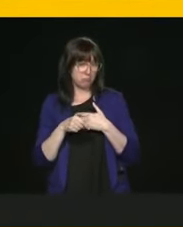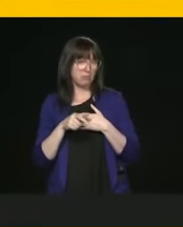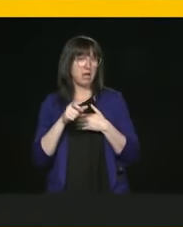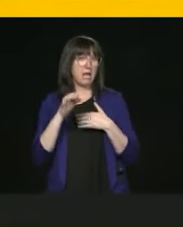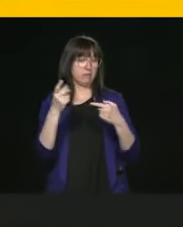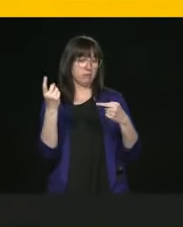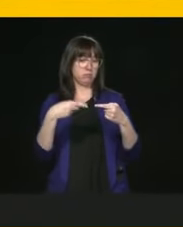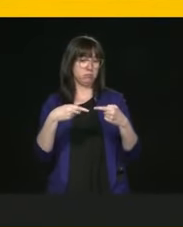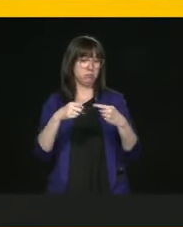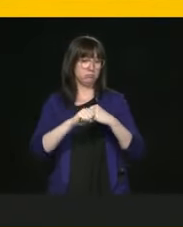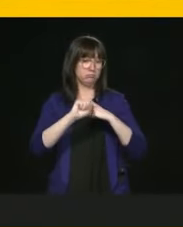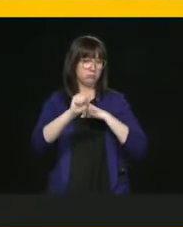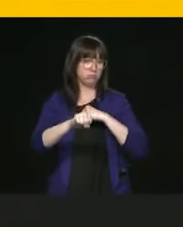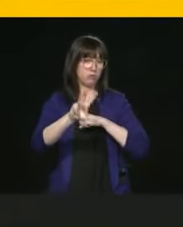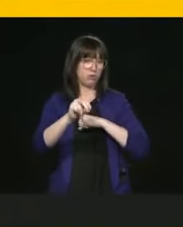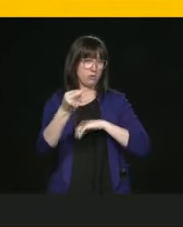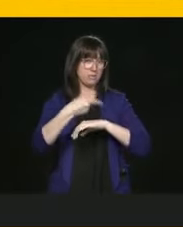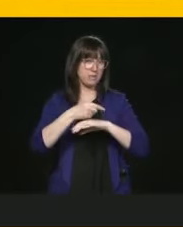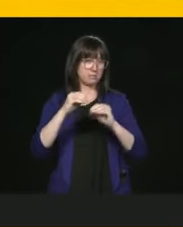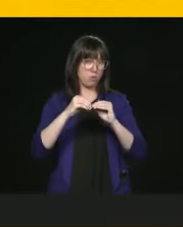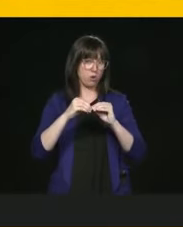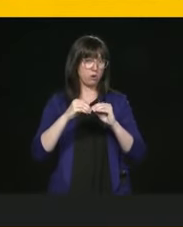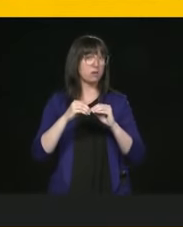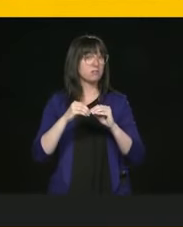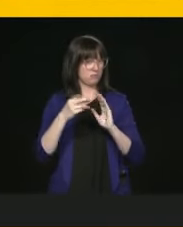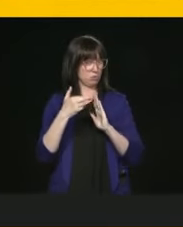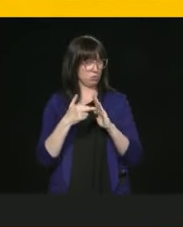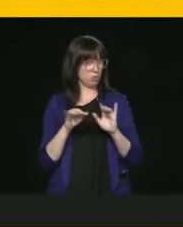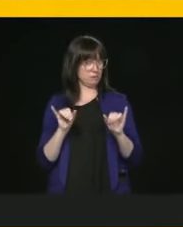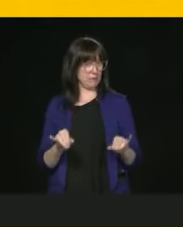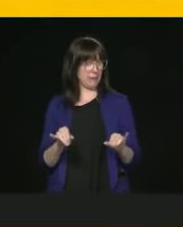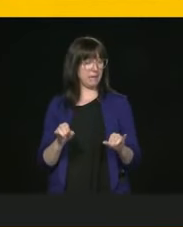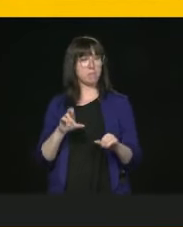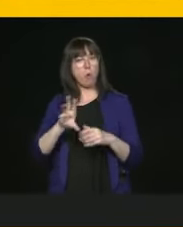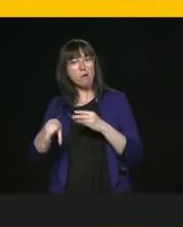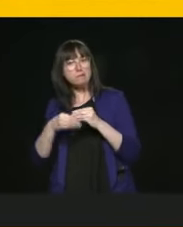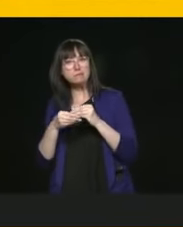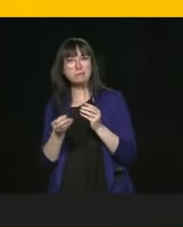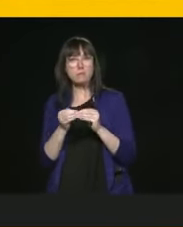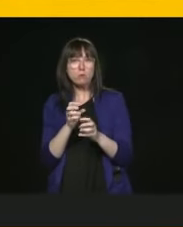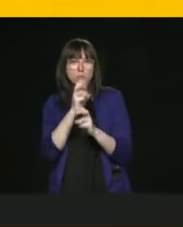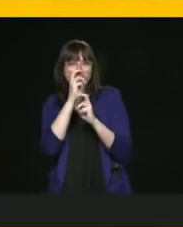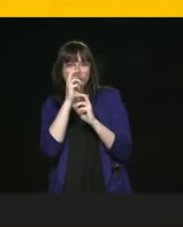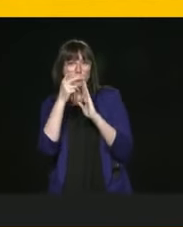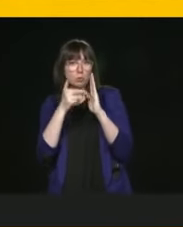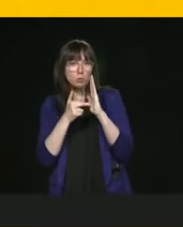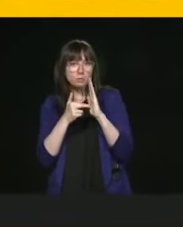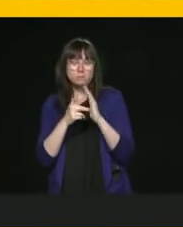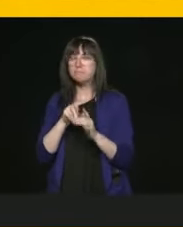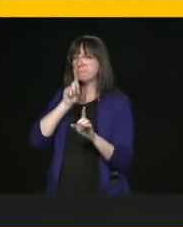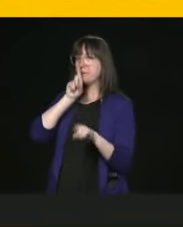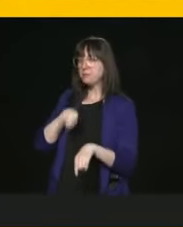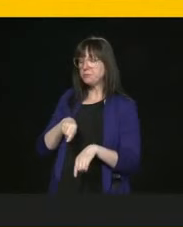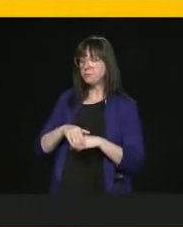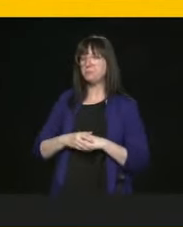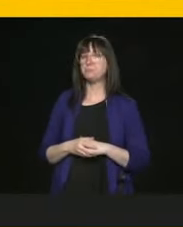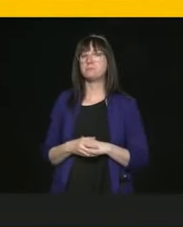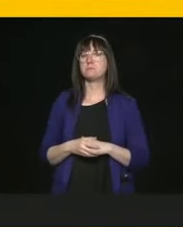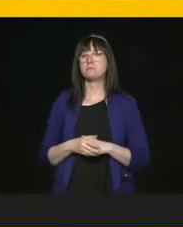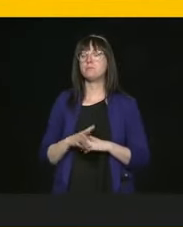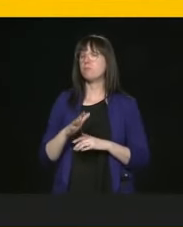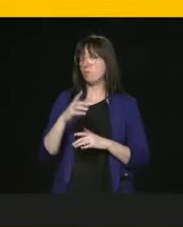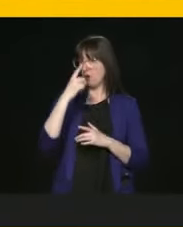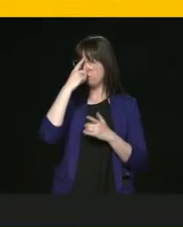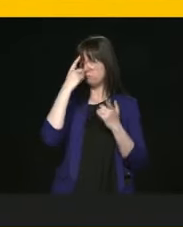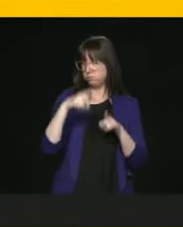improved it? No, it's exactly the same mechanisms. We expect that